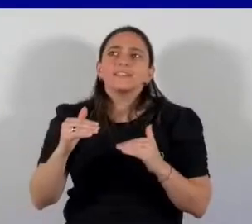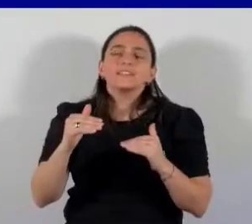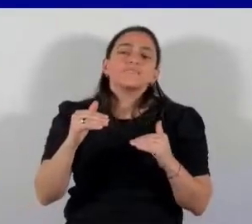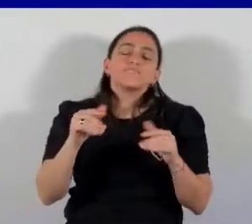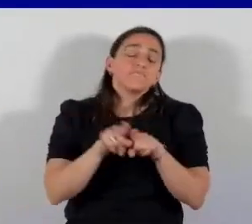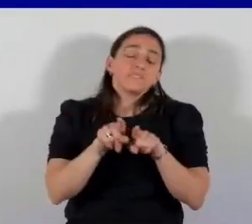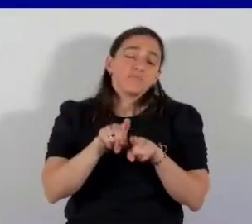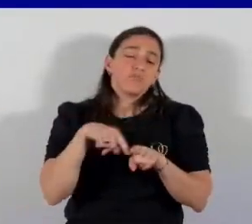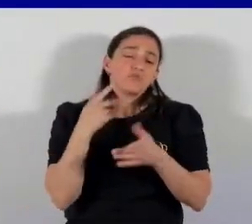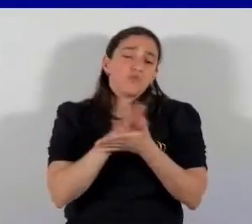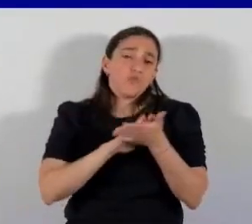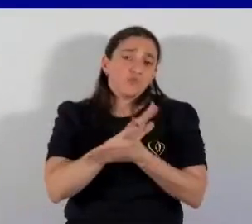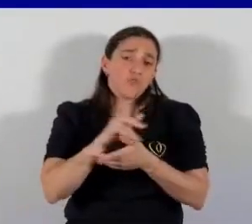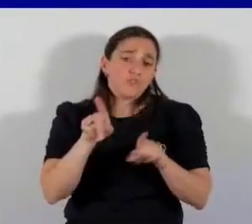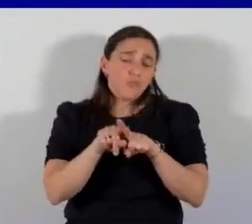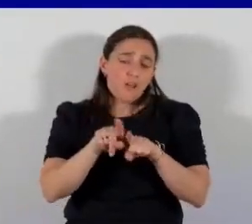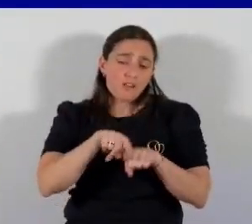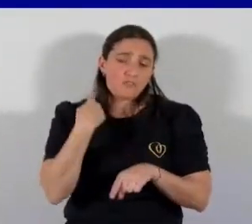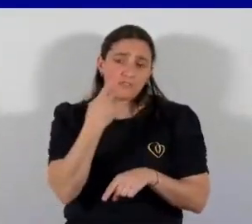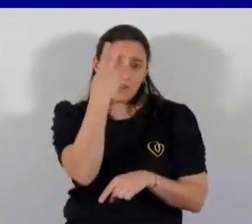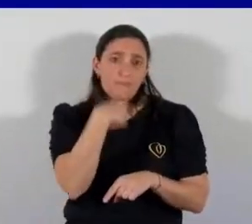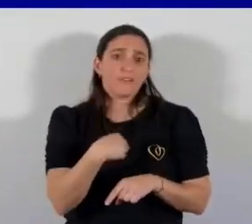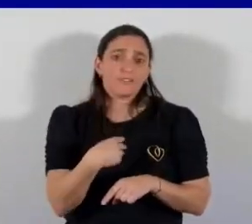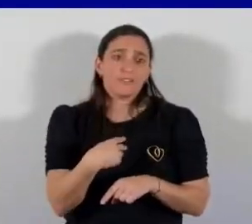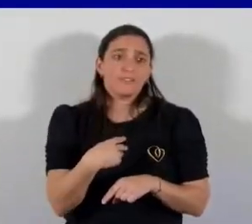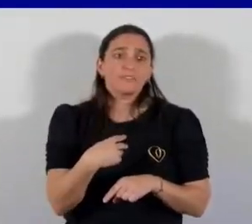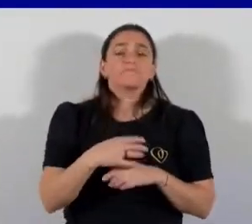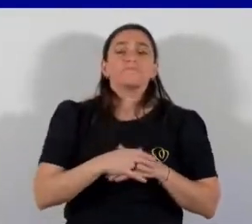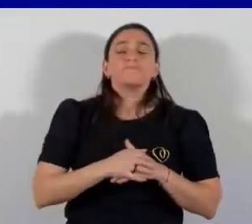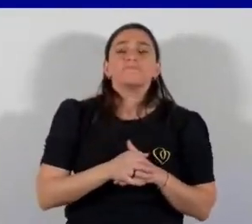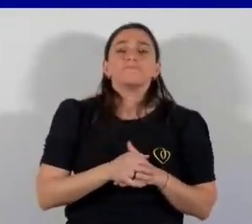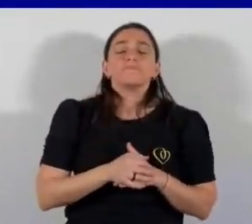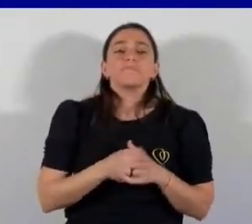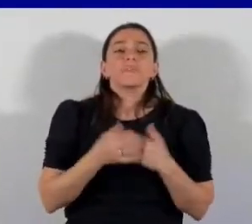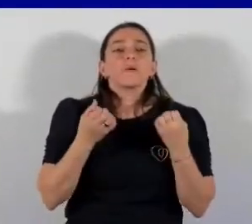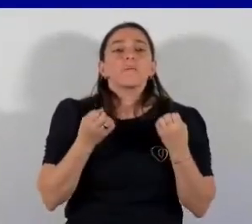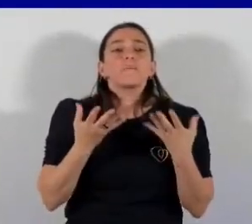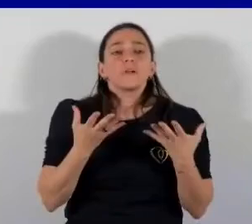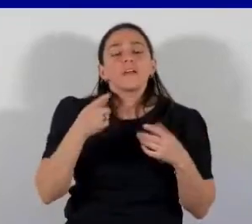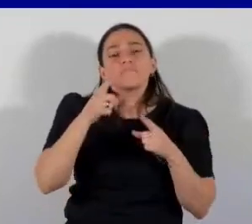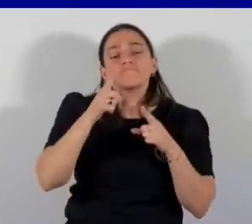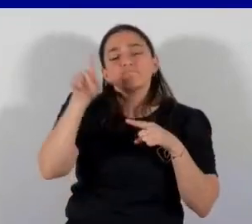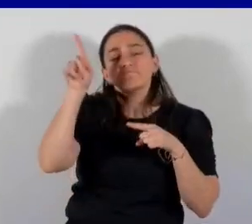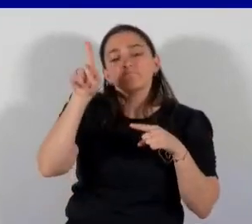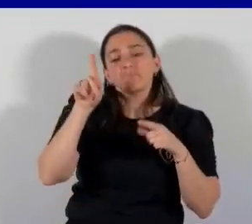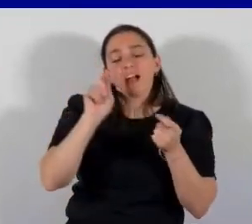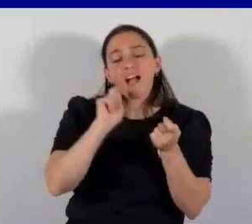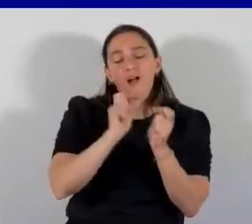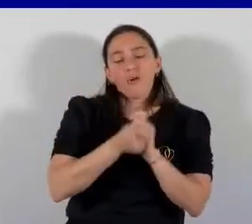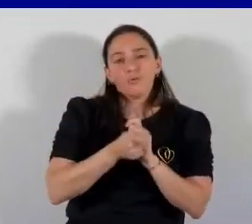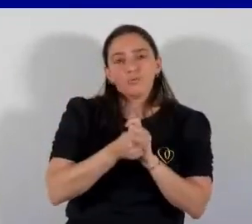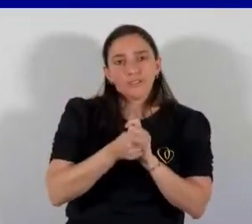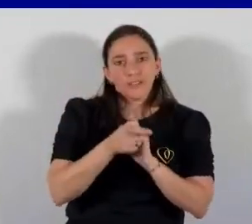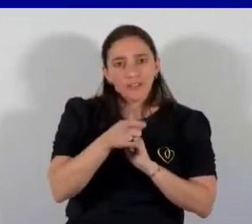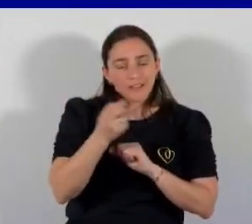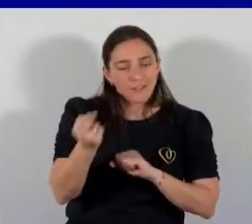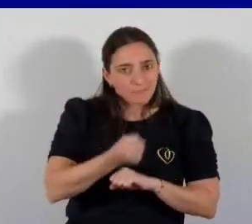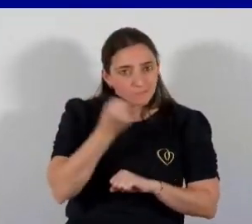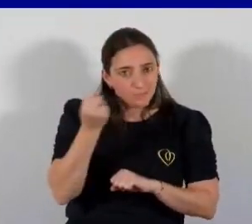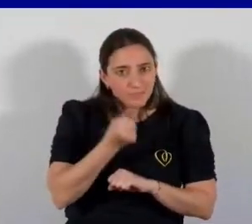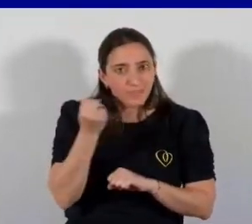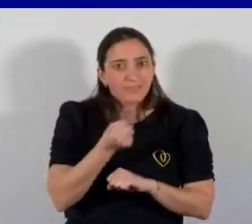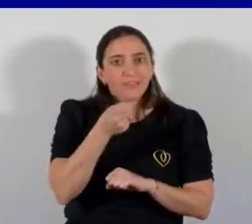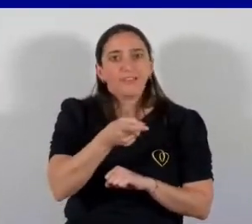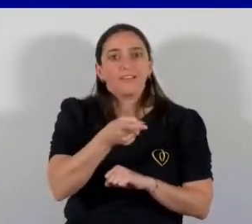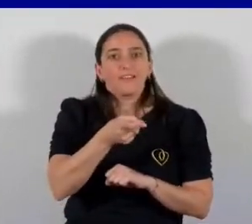with next pipe. Leave next pipe. Well, then it fell in B, as we said.